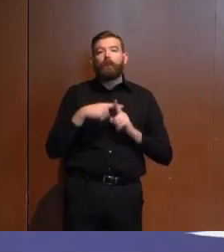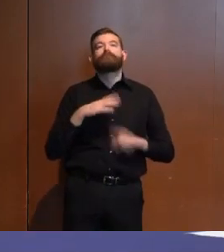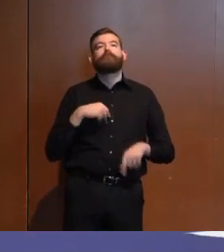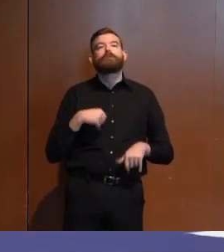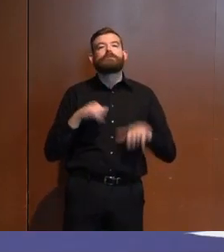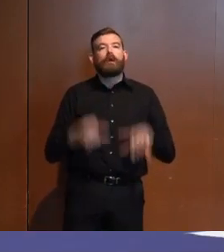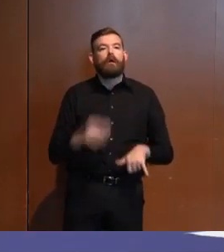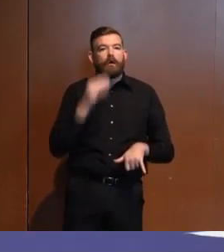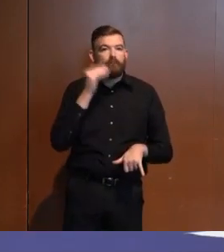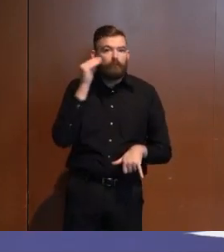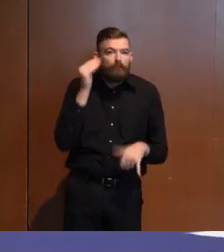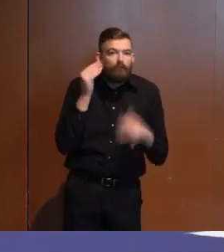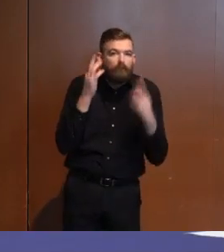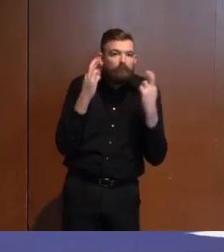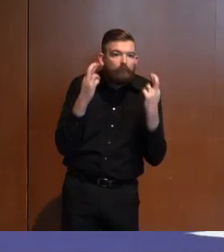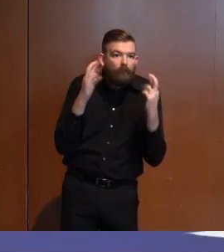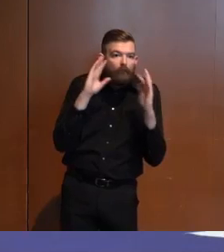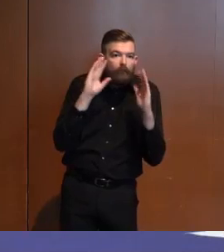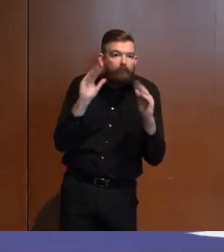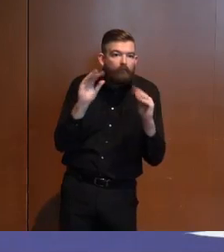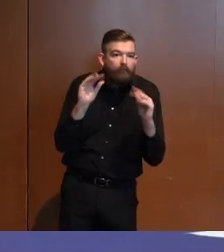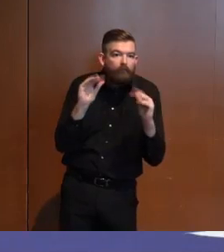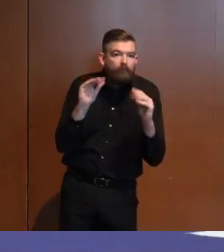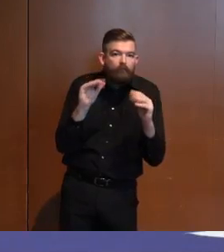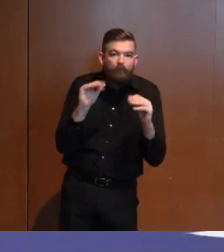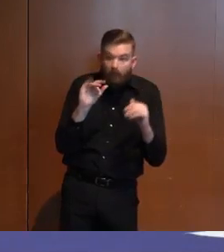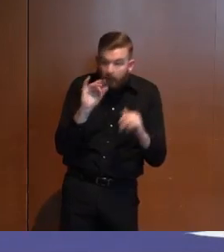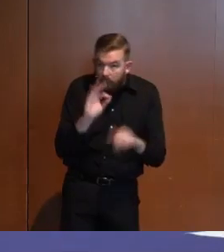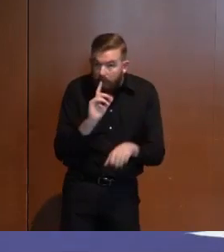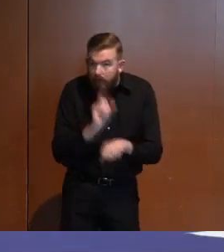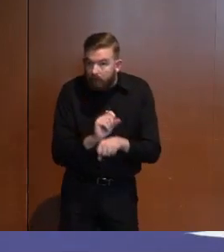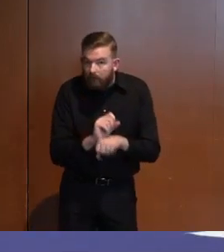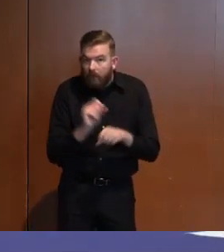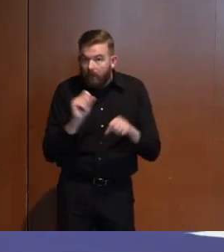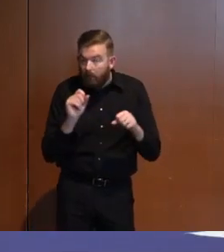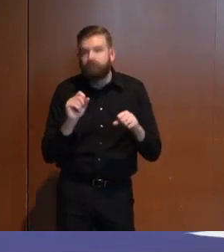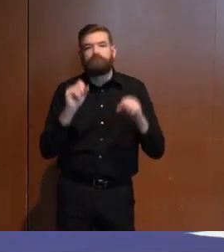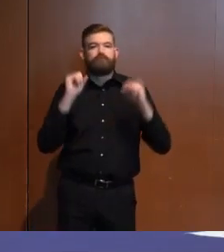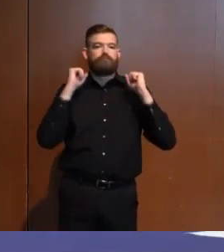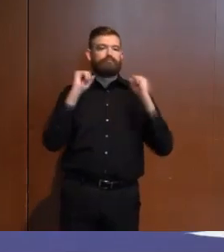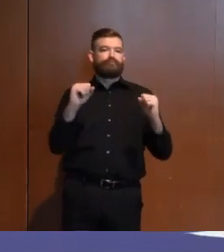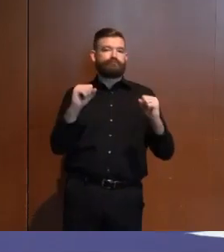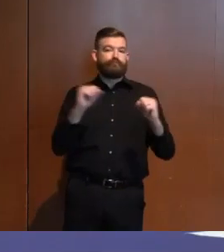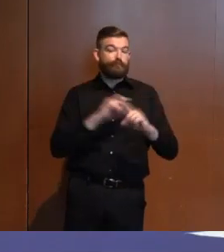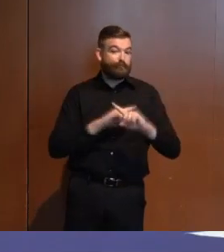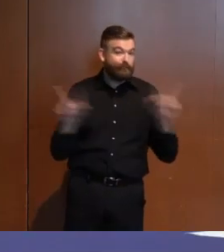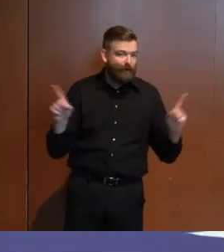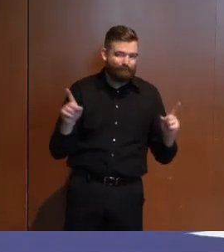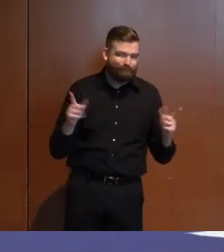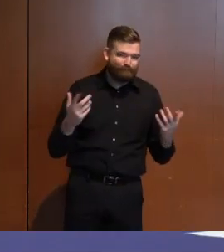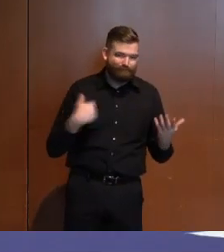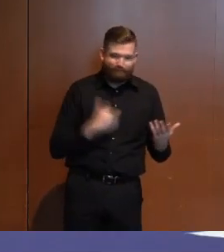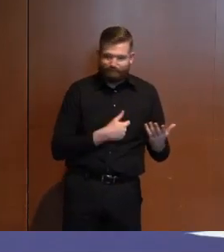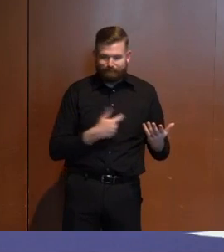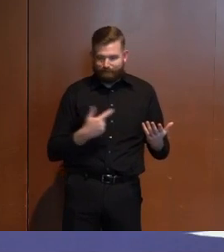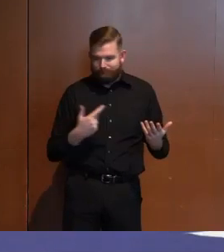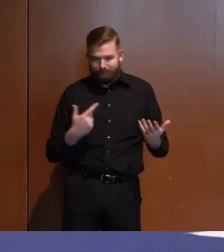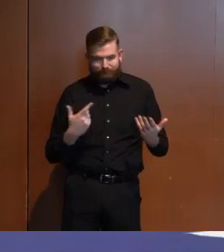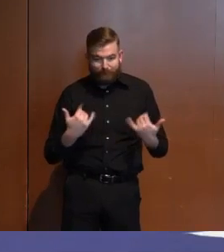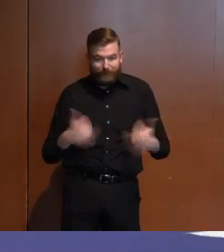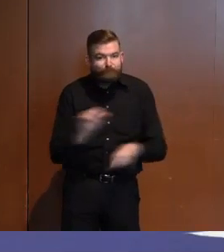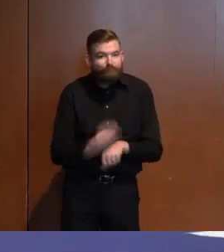government or between testing on the one hand and care on the other. That would be a really good development. I think everyone would agree. You'd